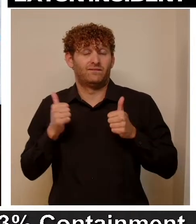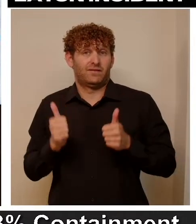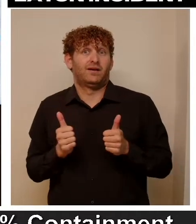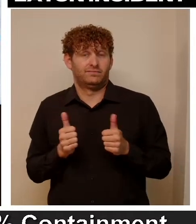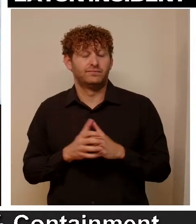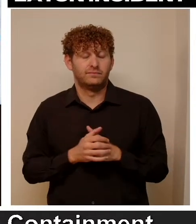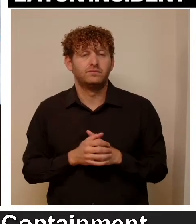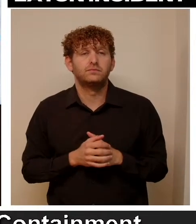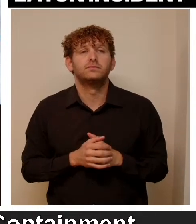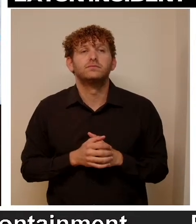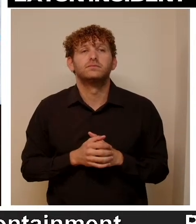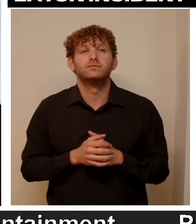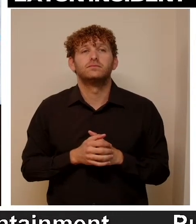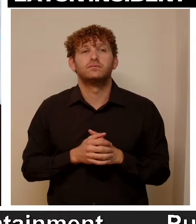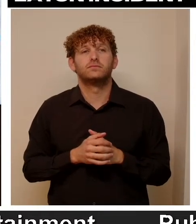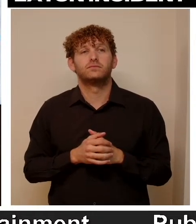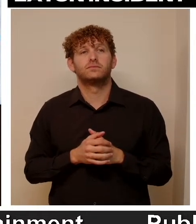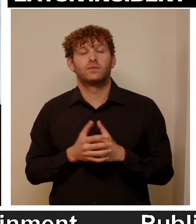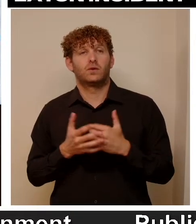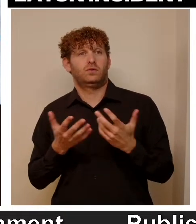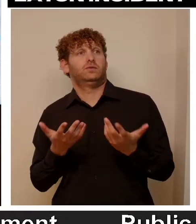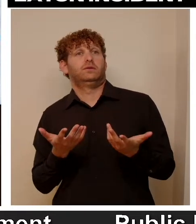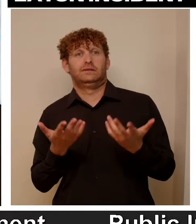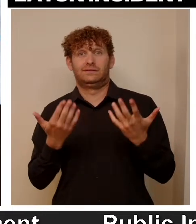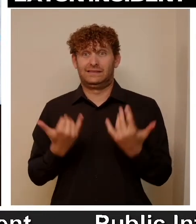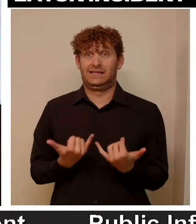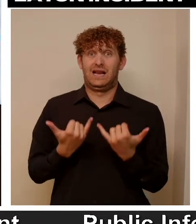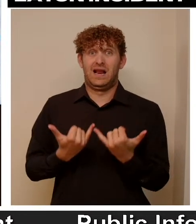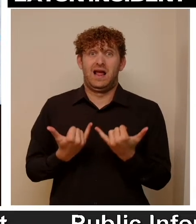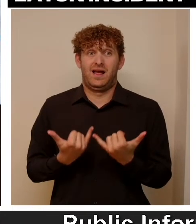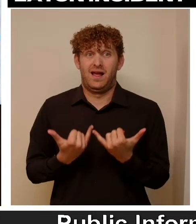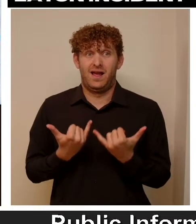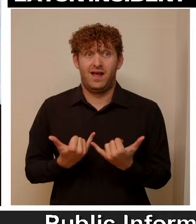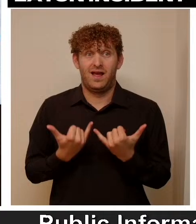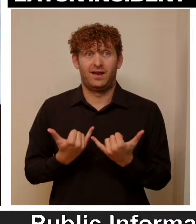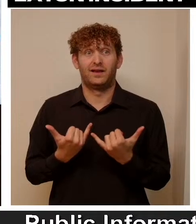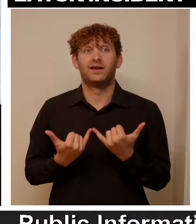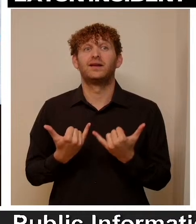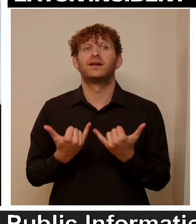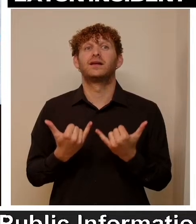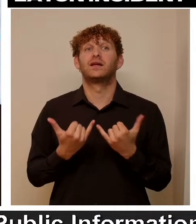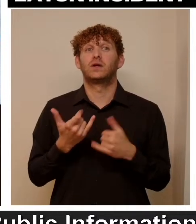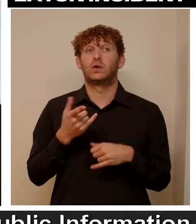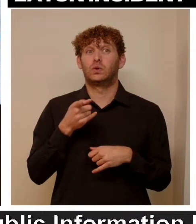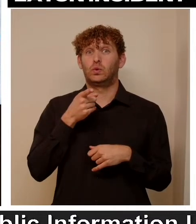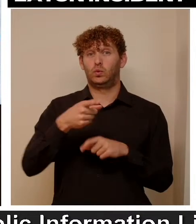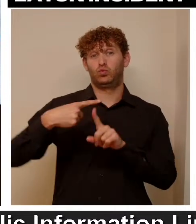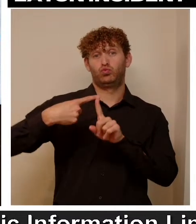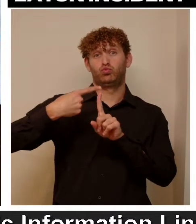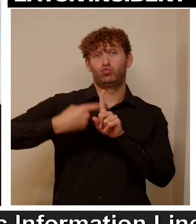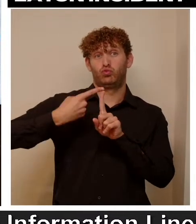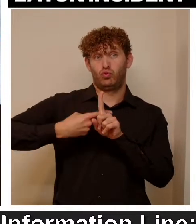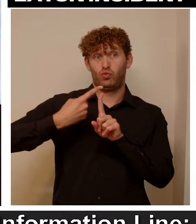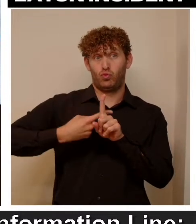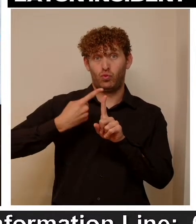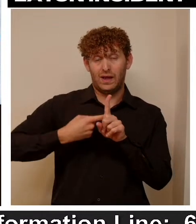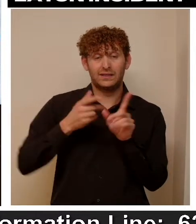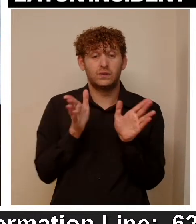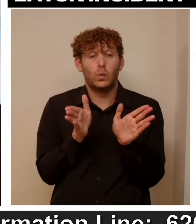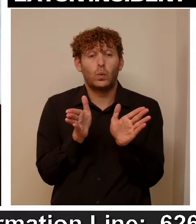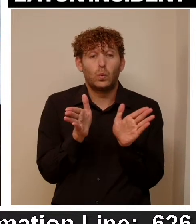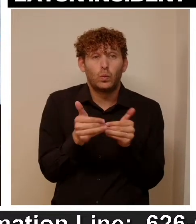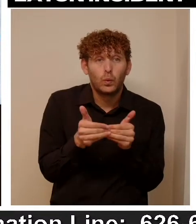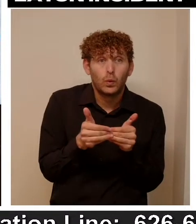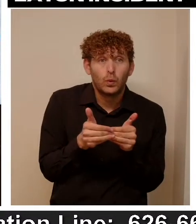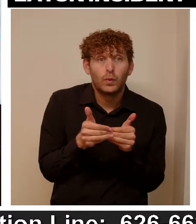right into the points for today's briefing, if you rent a room where someone else has